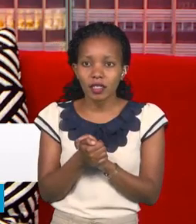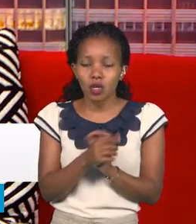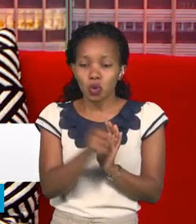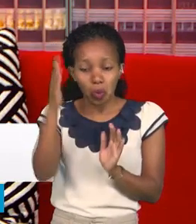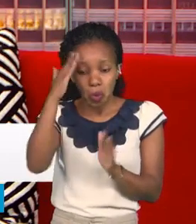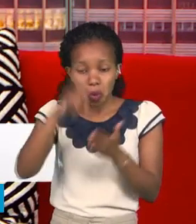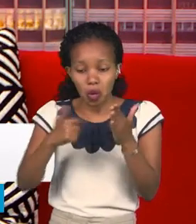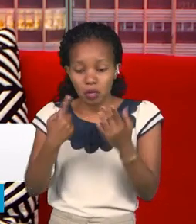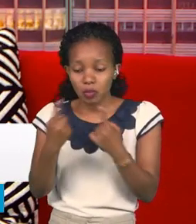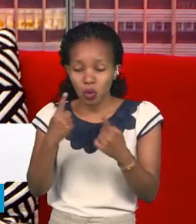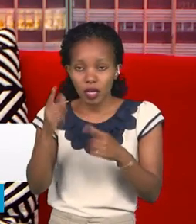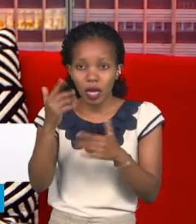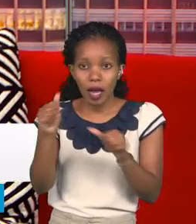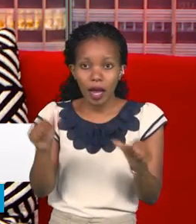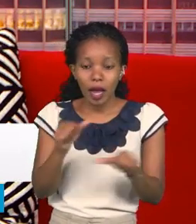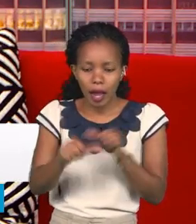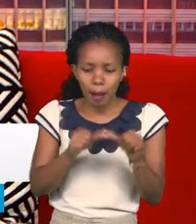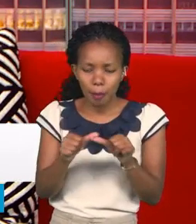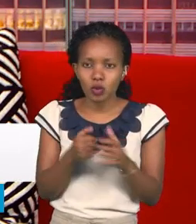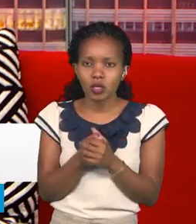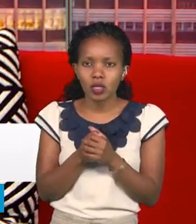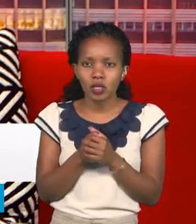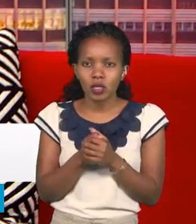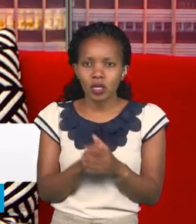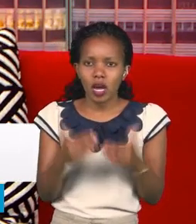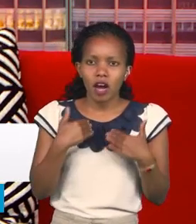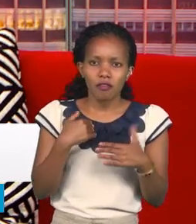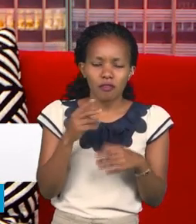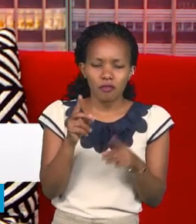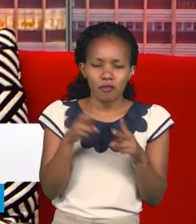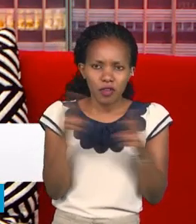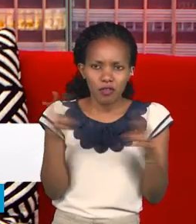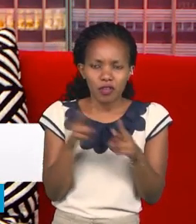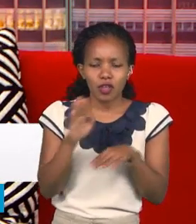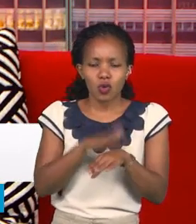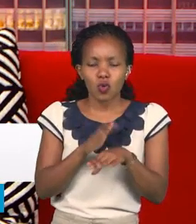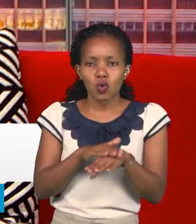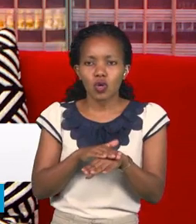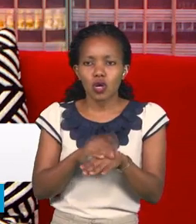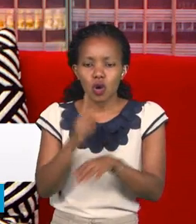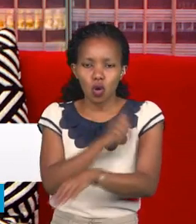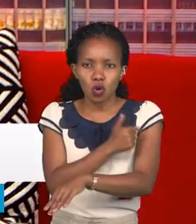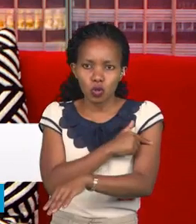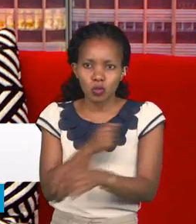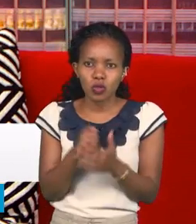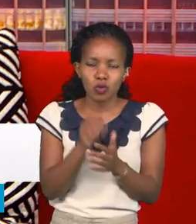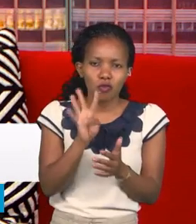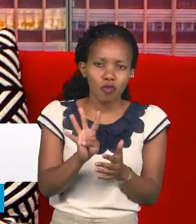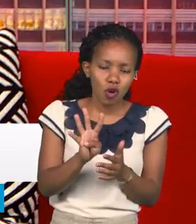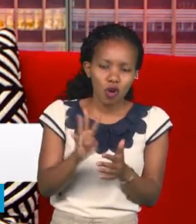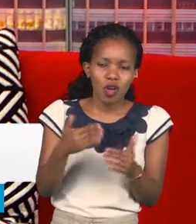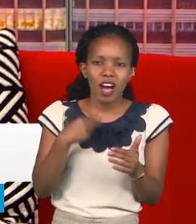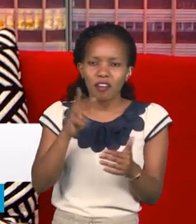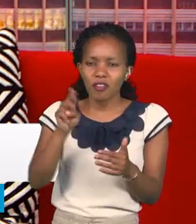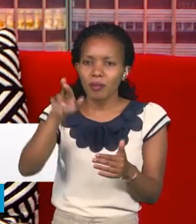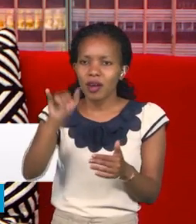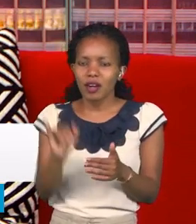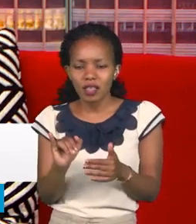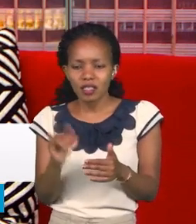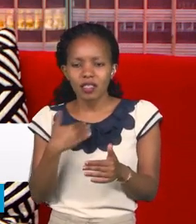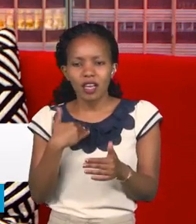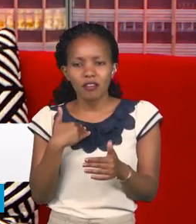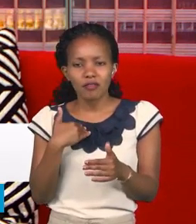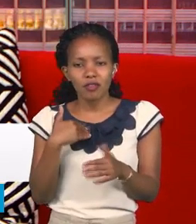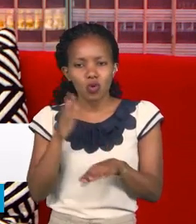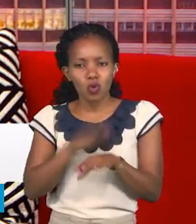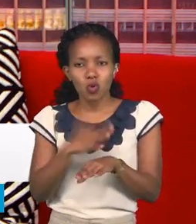about. Okay. But okay. now, today okay. when I look back, okay. now, there are 3-4 very good hospitals that have come up there. Okay. Now they have MRIs, they have, you know, a whole lot of infrastructure. Okay.